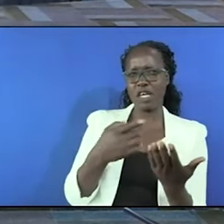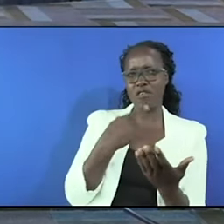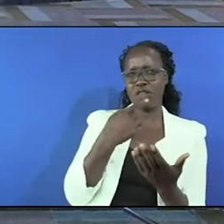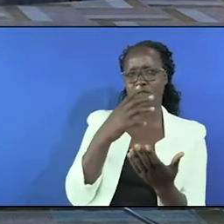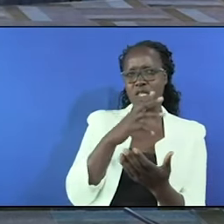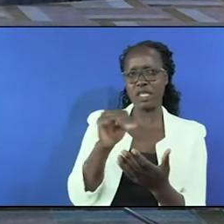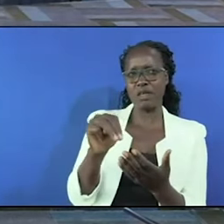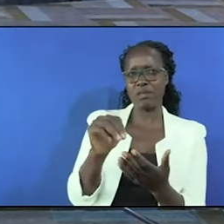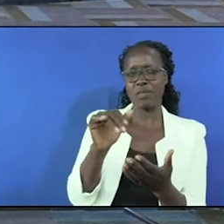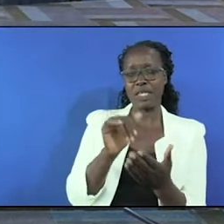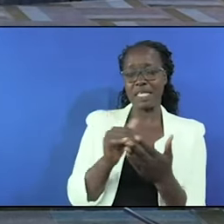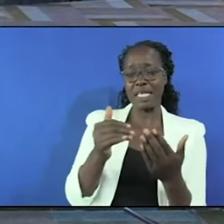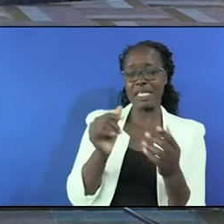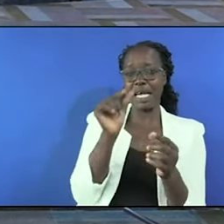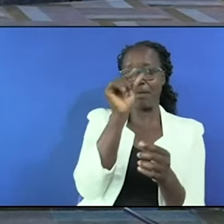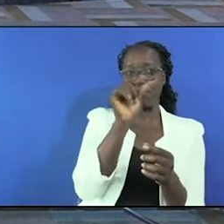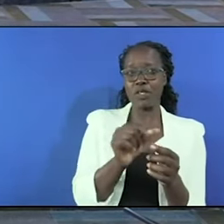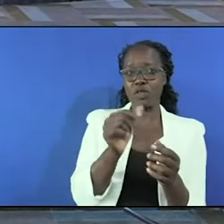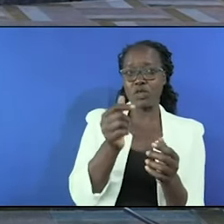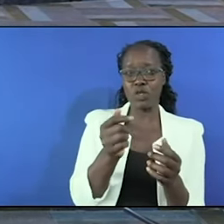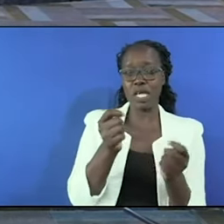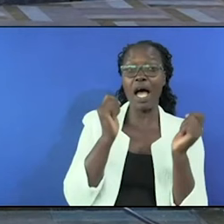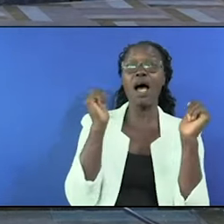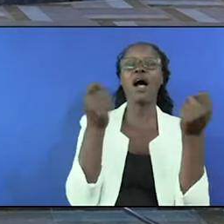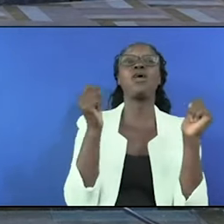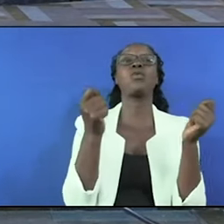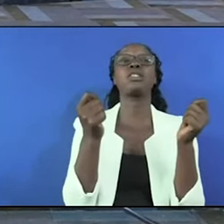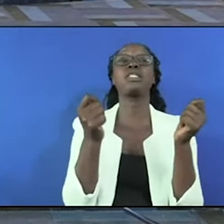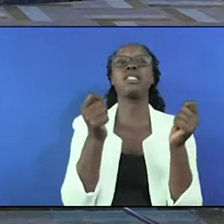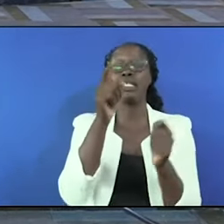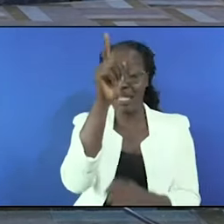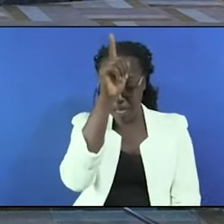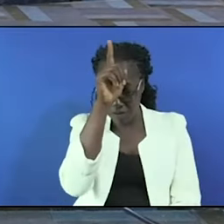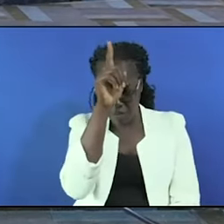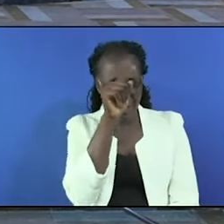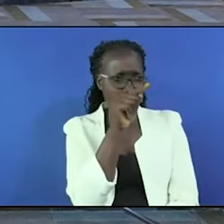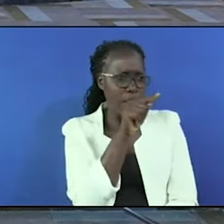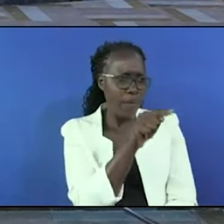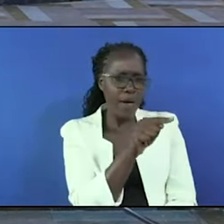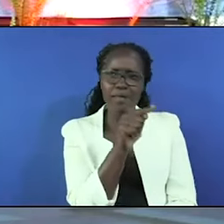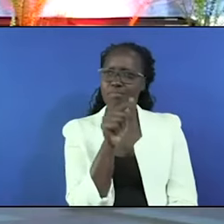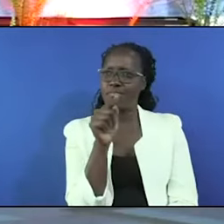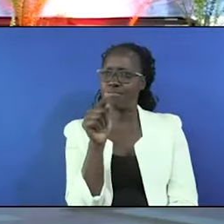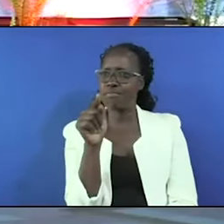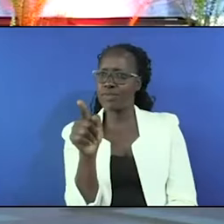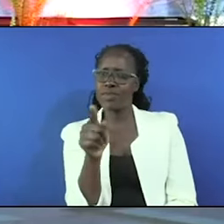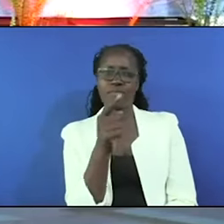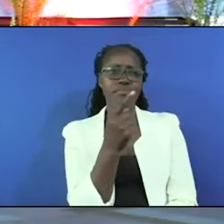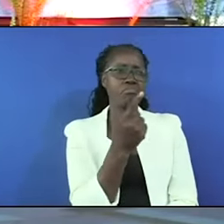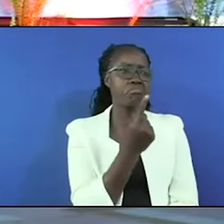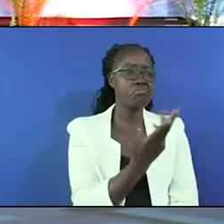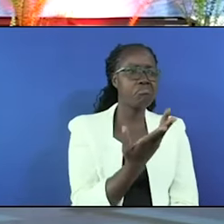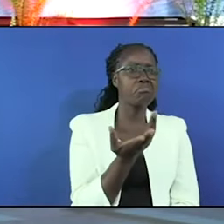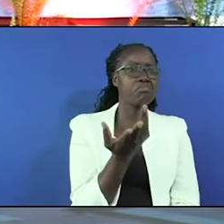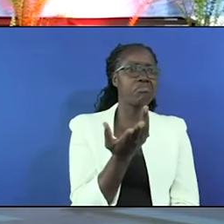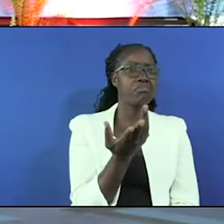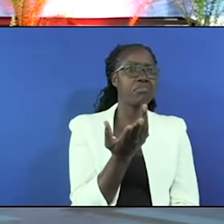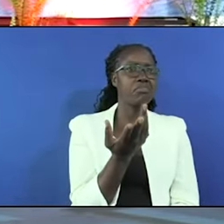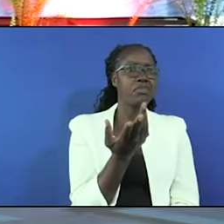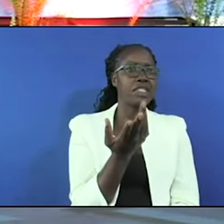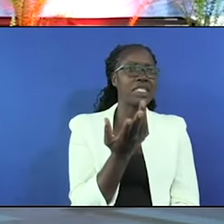them, that the person who is a witch in our village is that one, and that one, and that one. And they